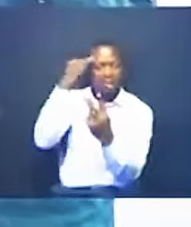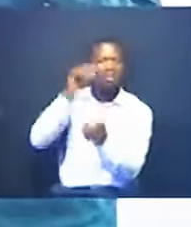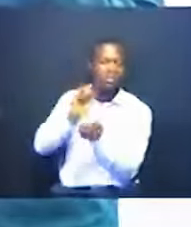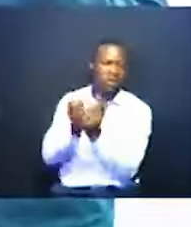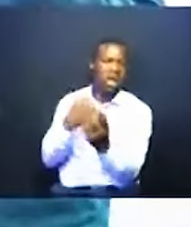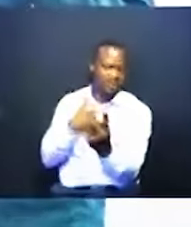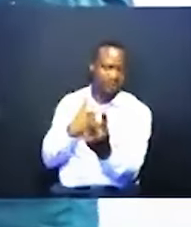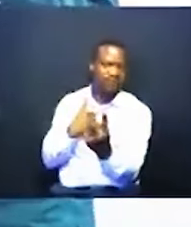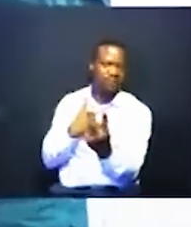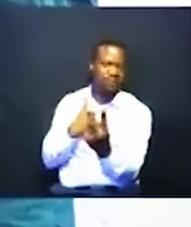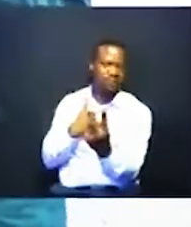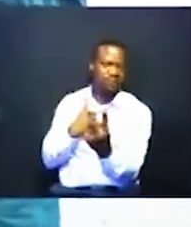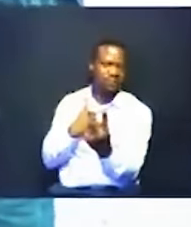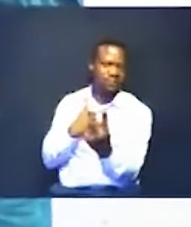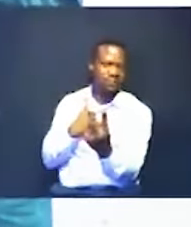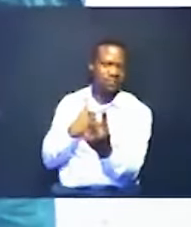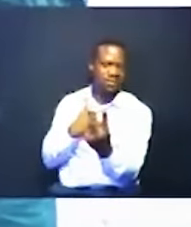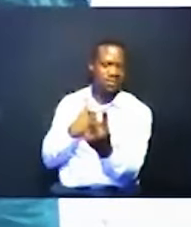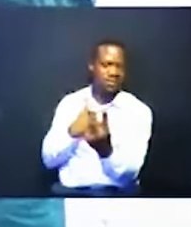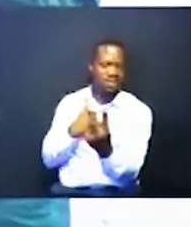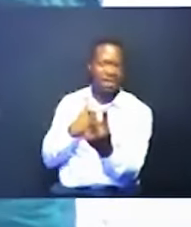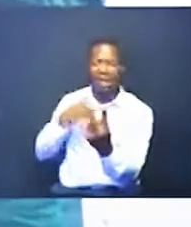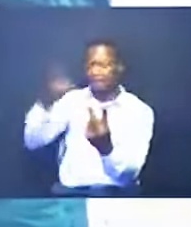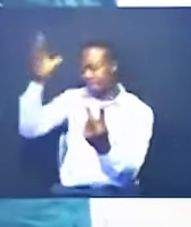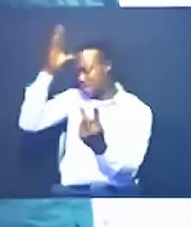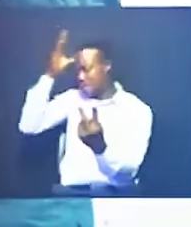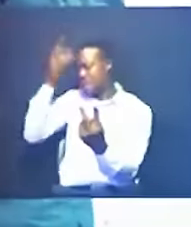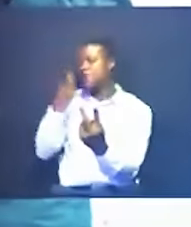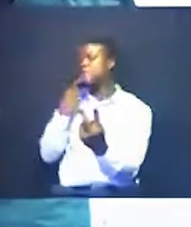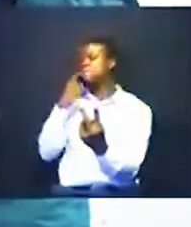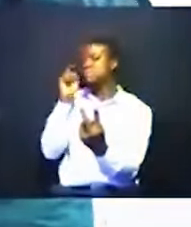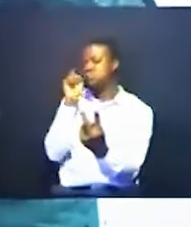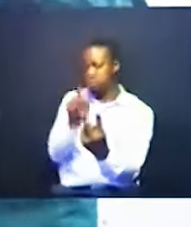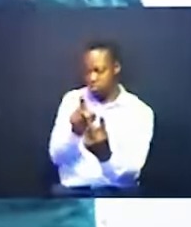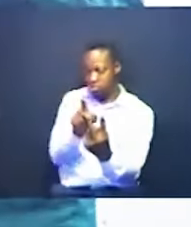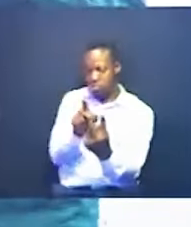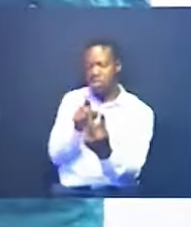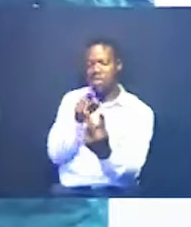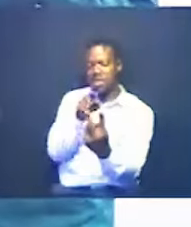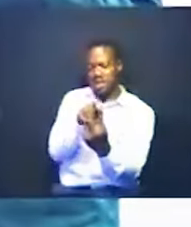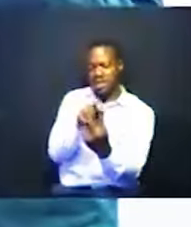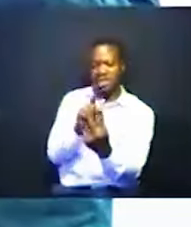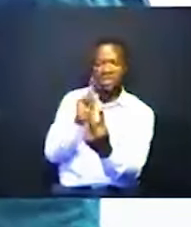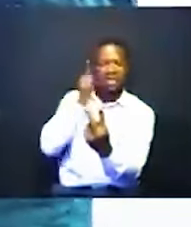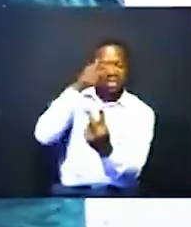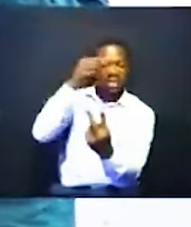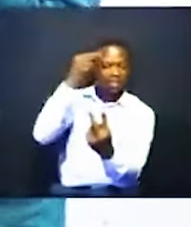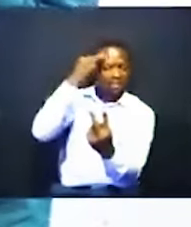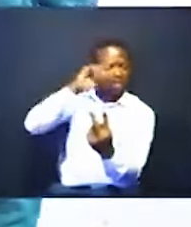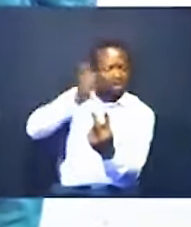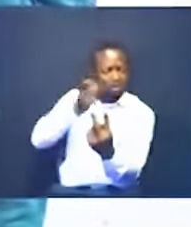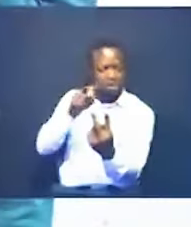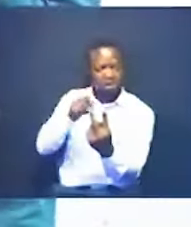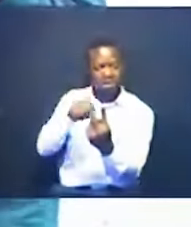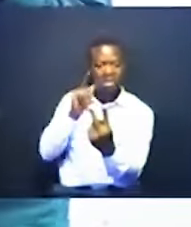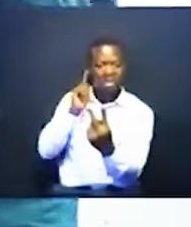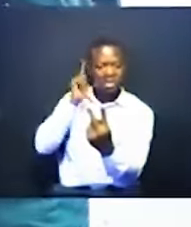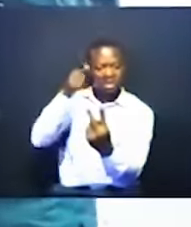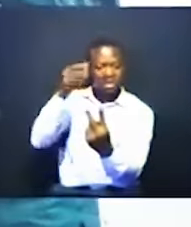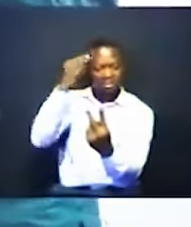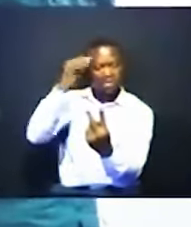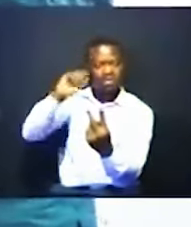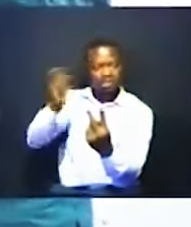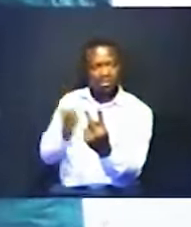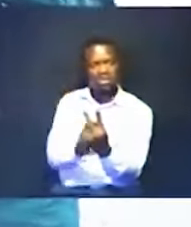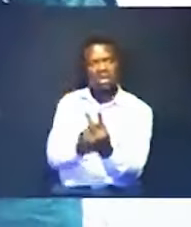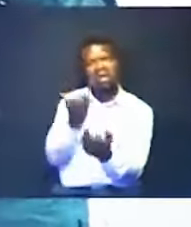o sesa won adwene. In relation to the father's instruction. Efa nia e jano e ka kire won no eho. Oh, they both